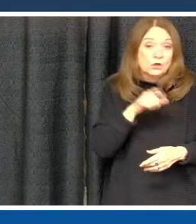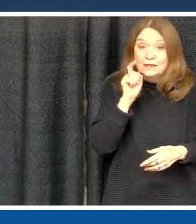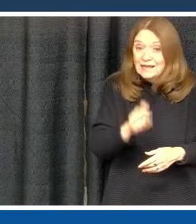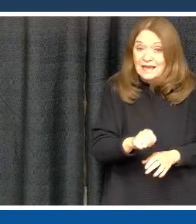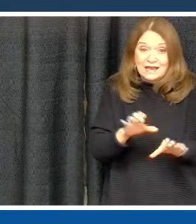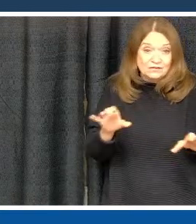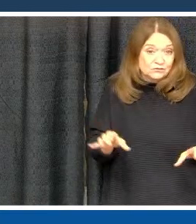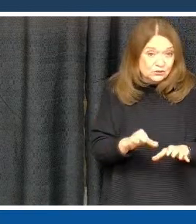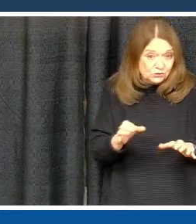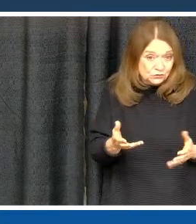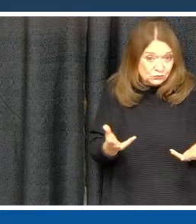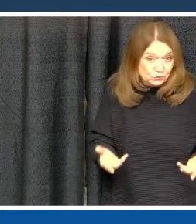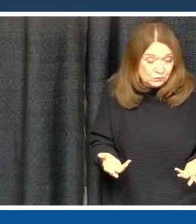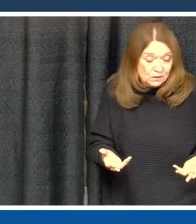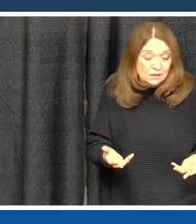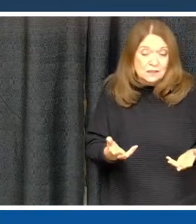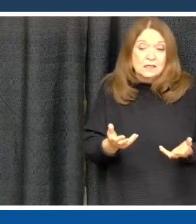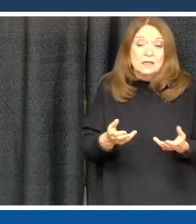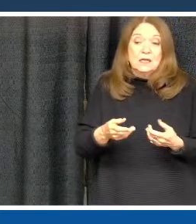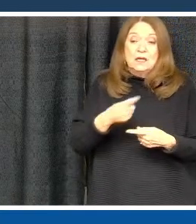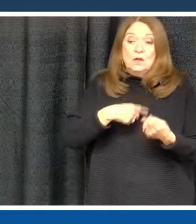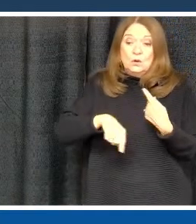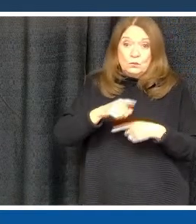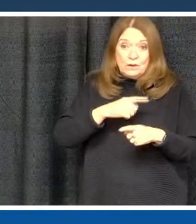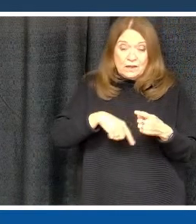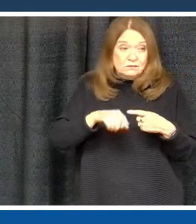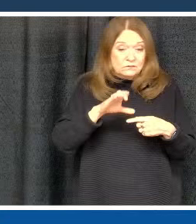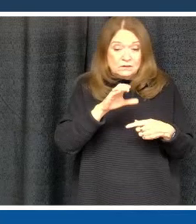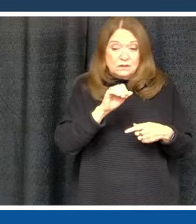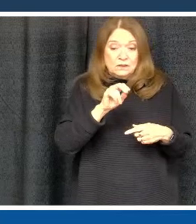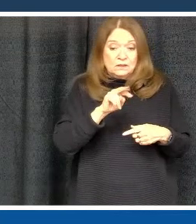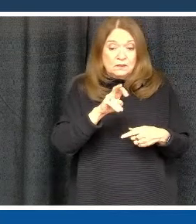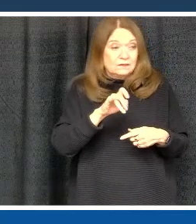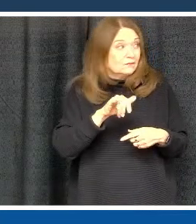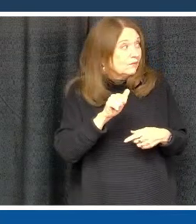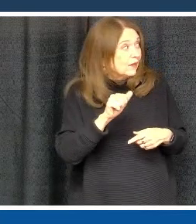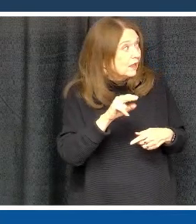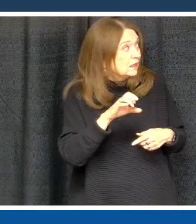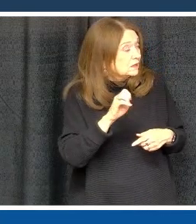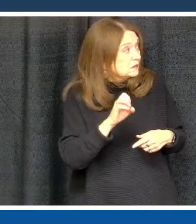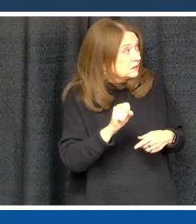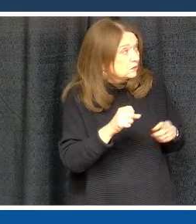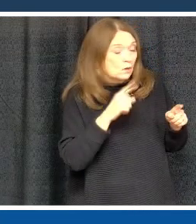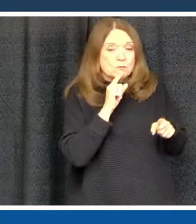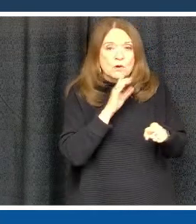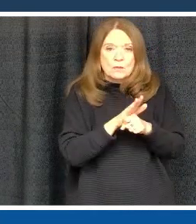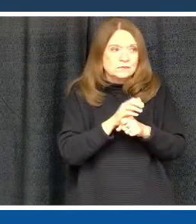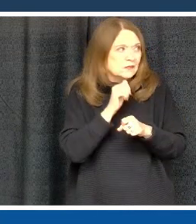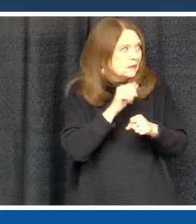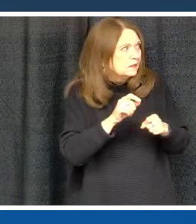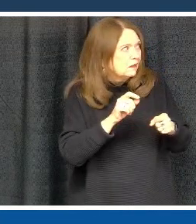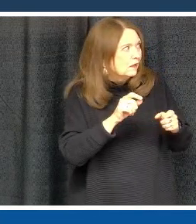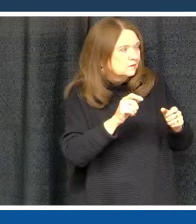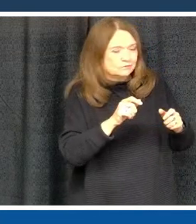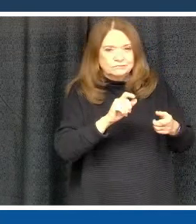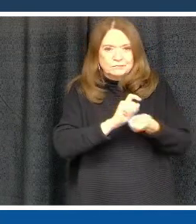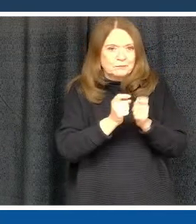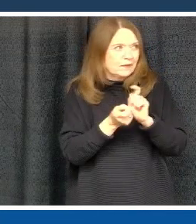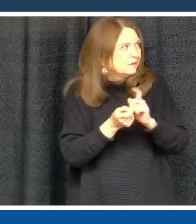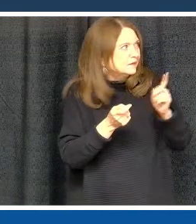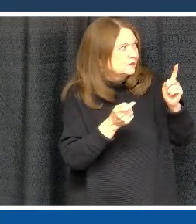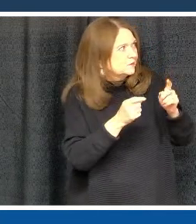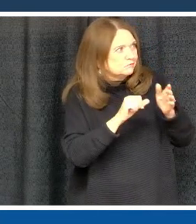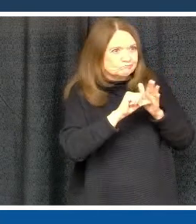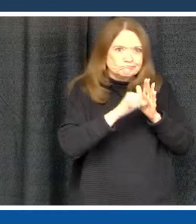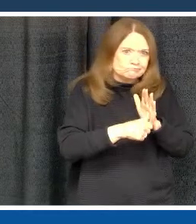do in and around the conveyance of stormwater. So I promise I didn't skew these images that are upcoming. This is the